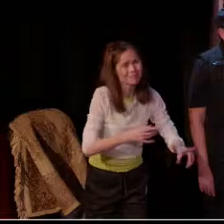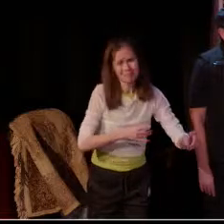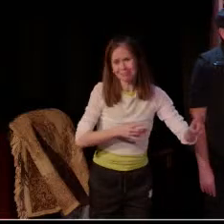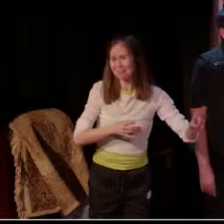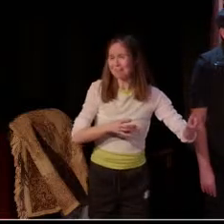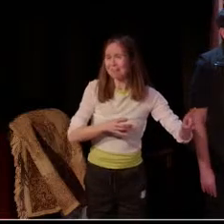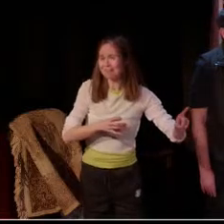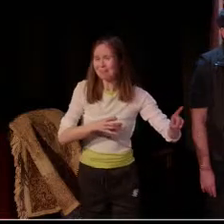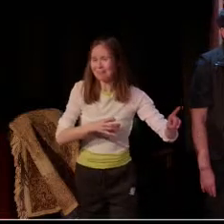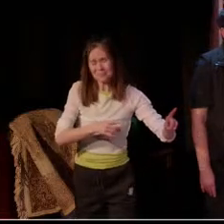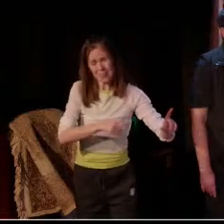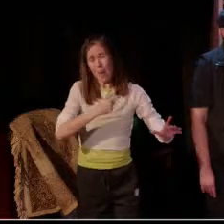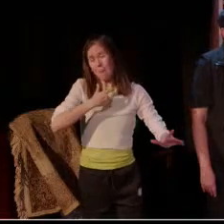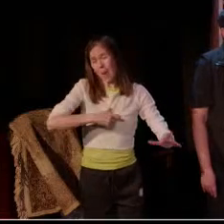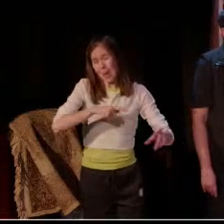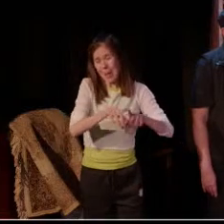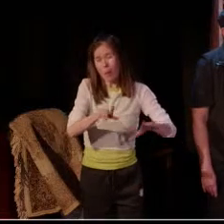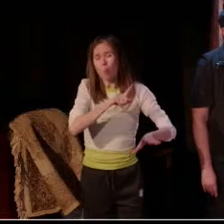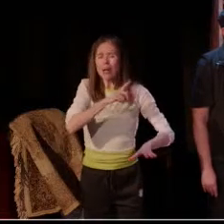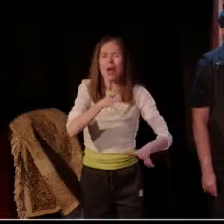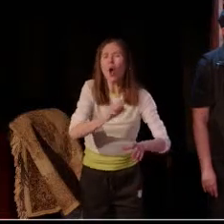as infancy and grace.